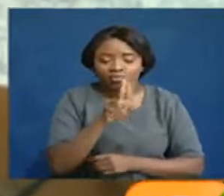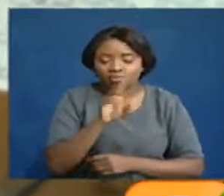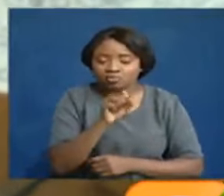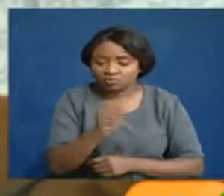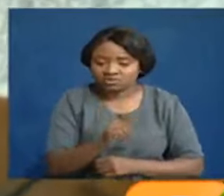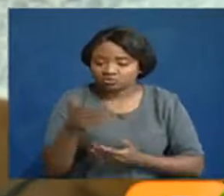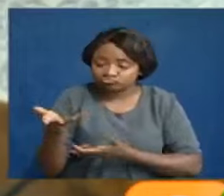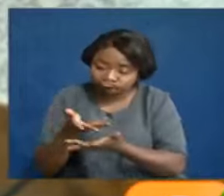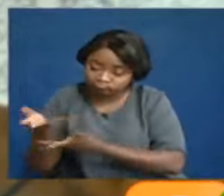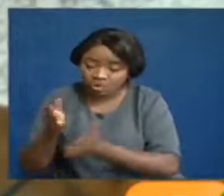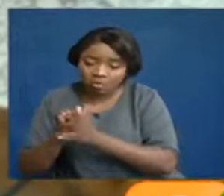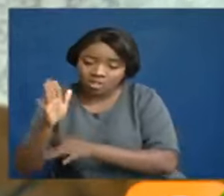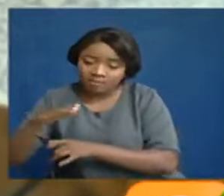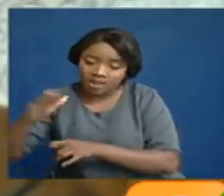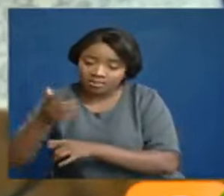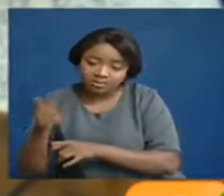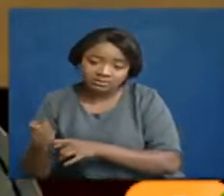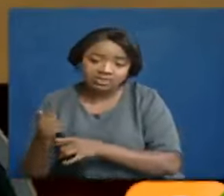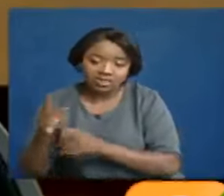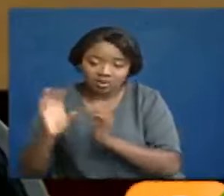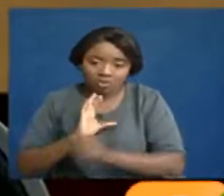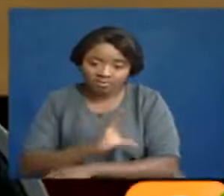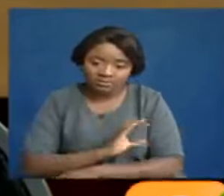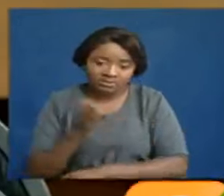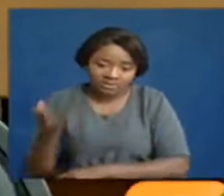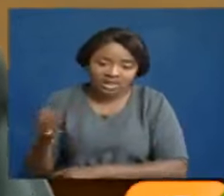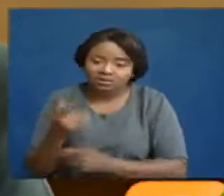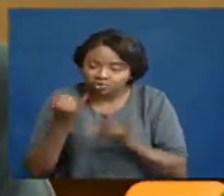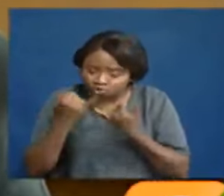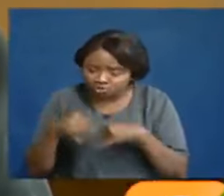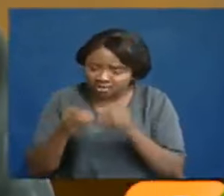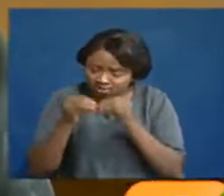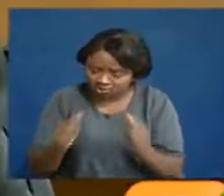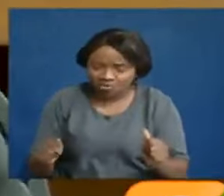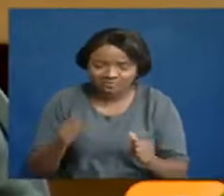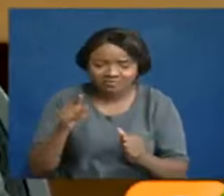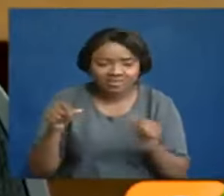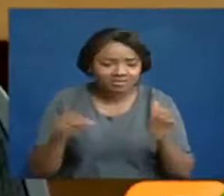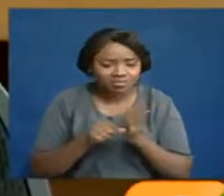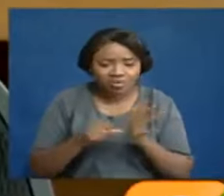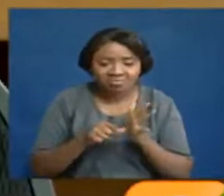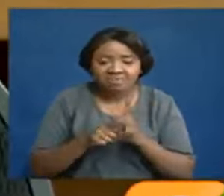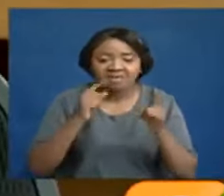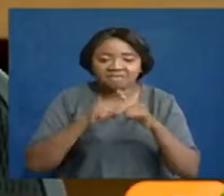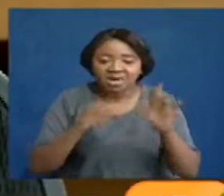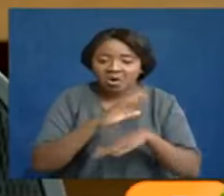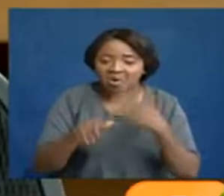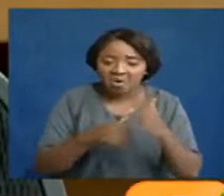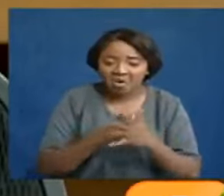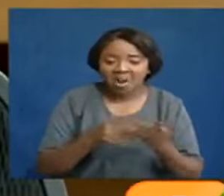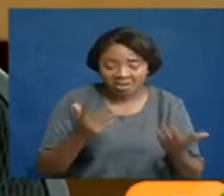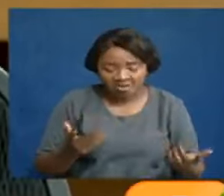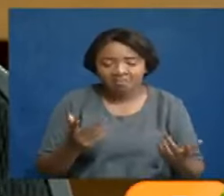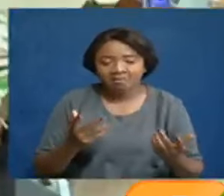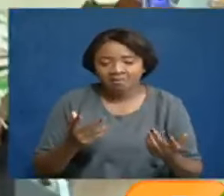Universities Council's Consultative Forum, IPUCCF, in trying to unlock the impasse, with dons telling the National Assembly Committee